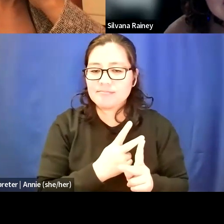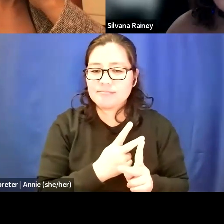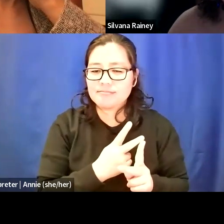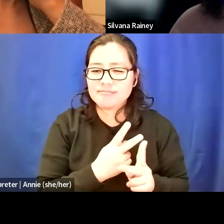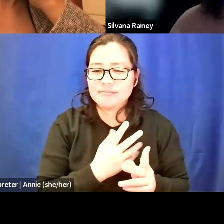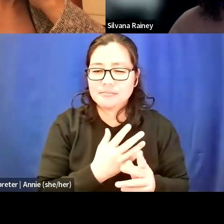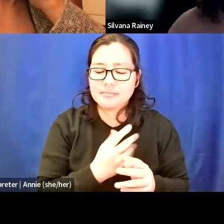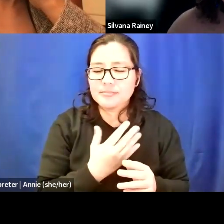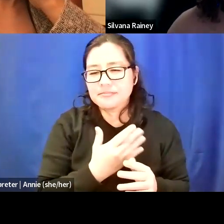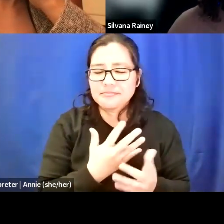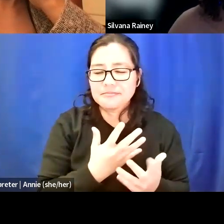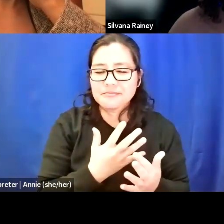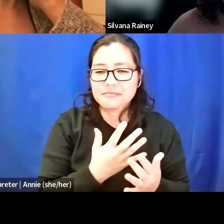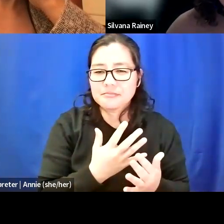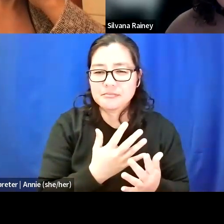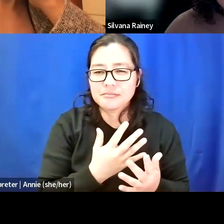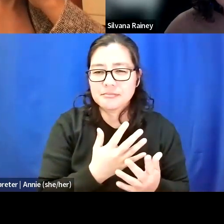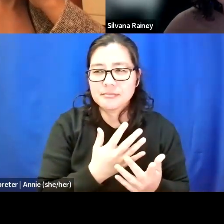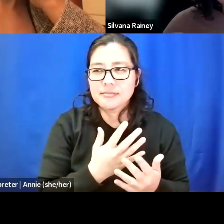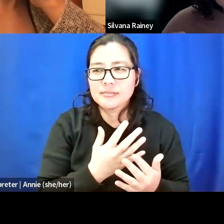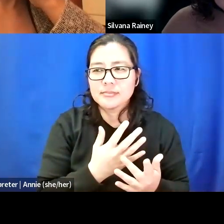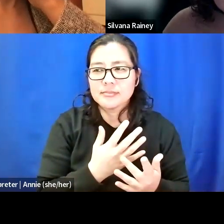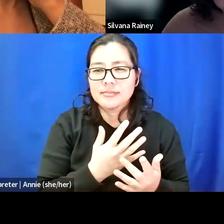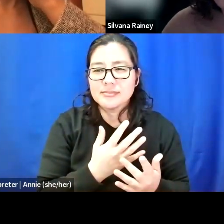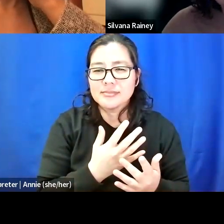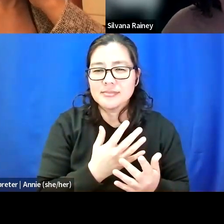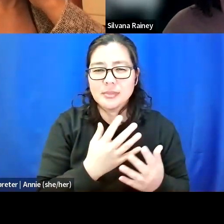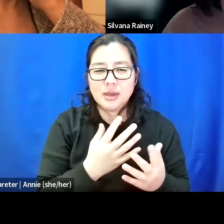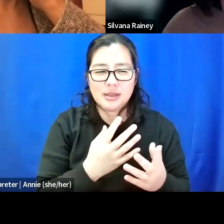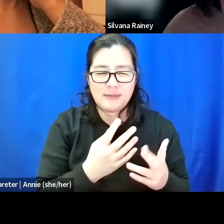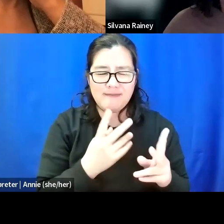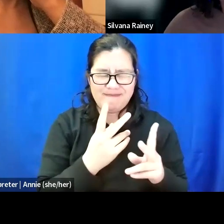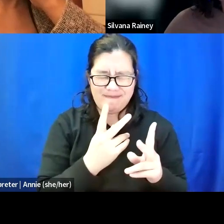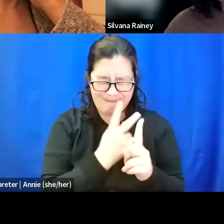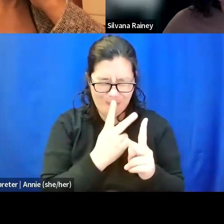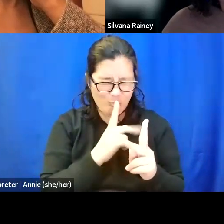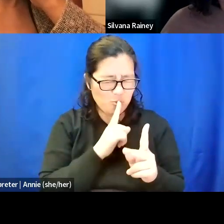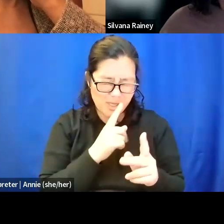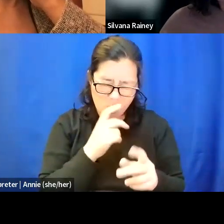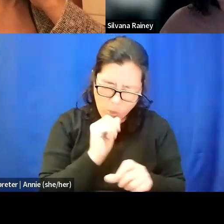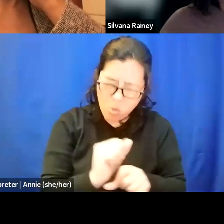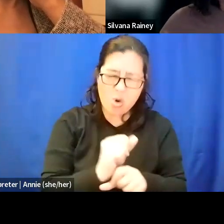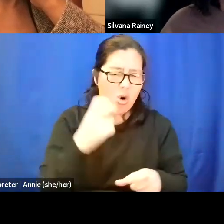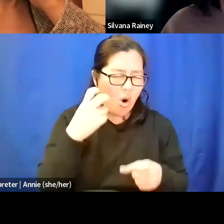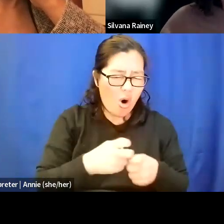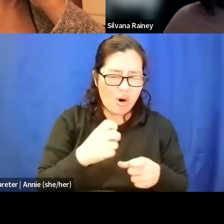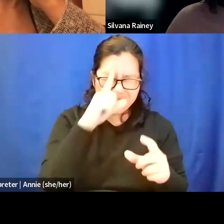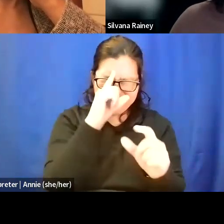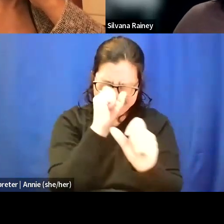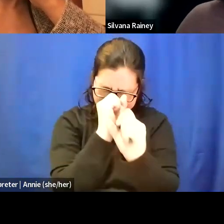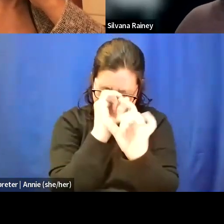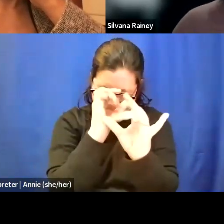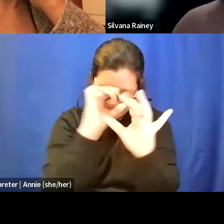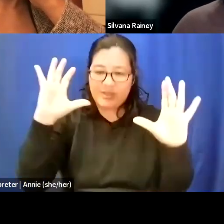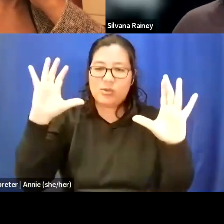and a visual and try to picture everything in my mind, that it took me out of